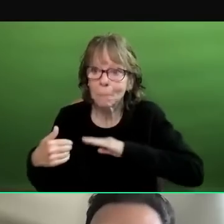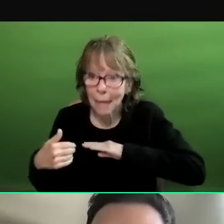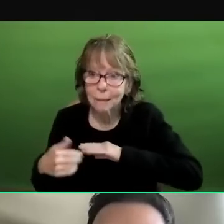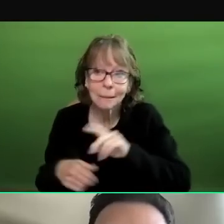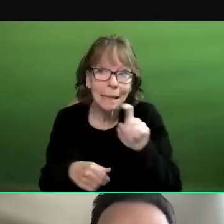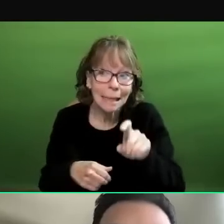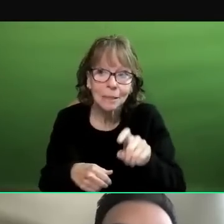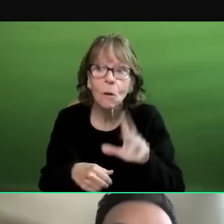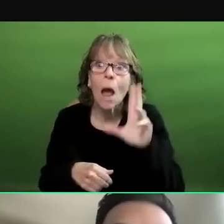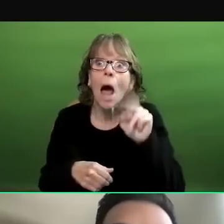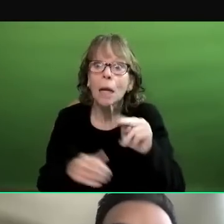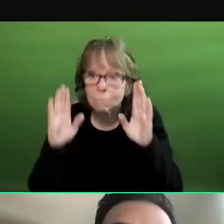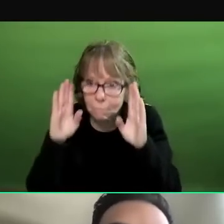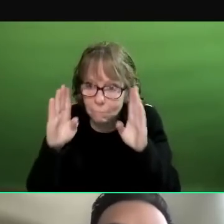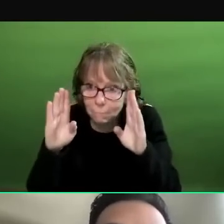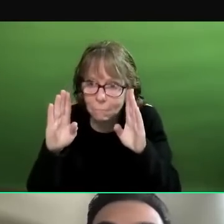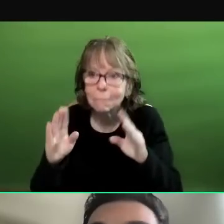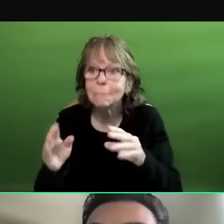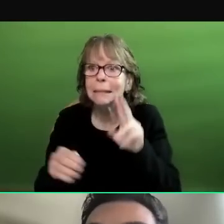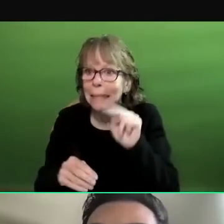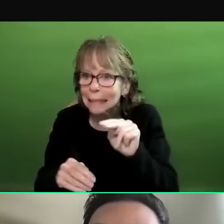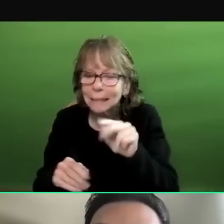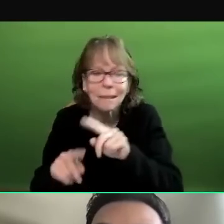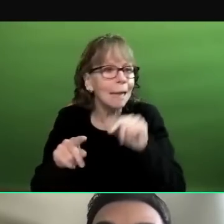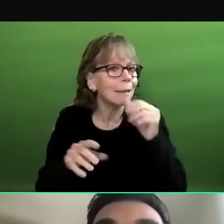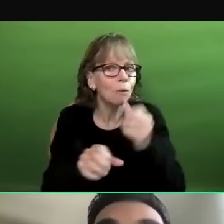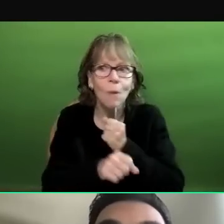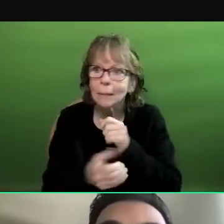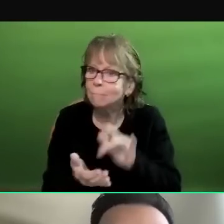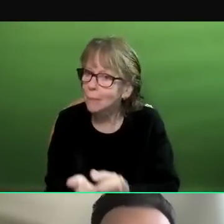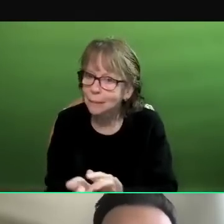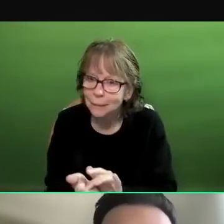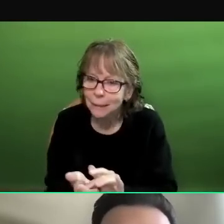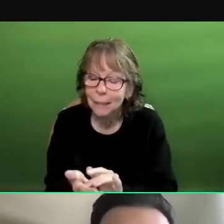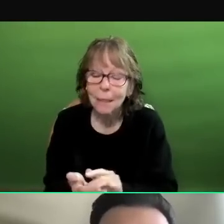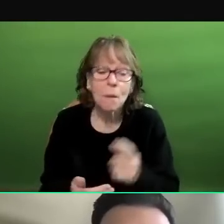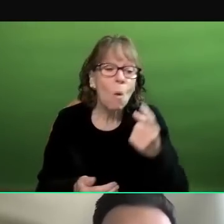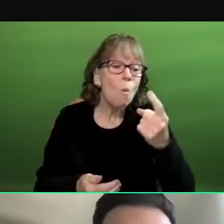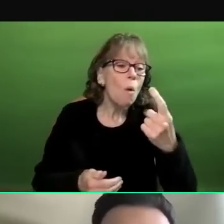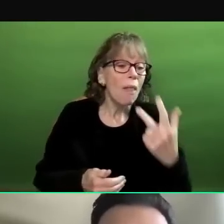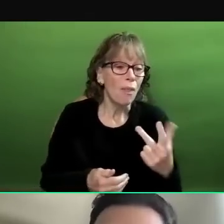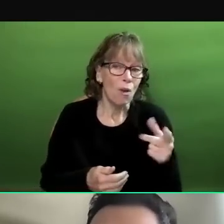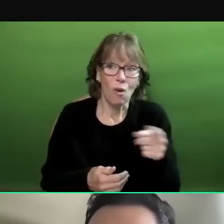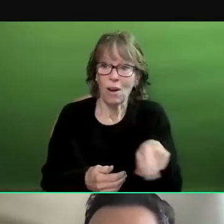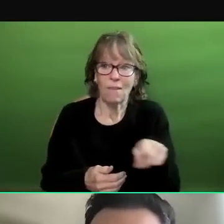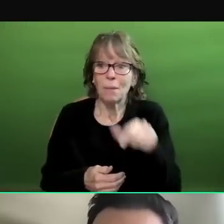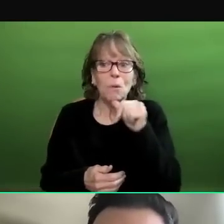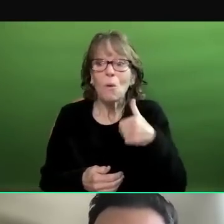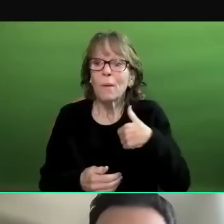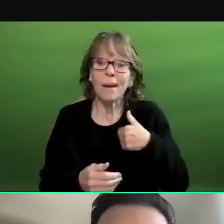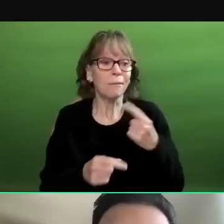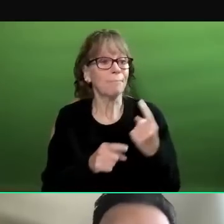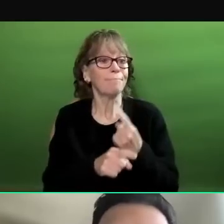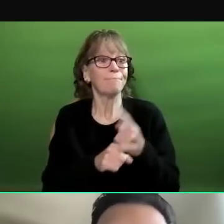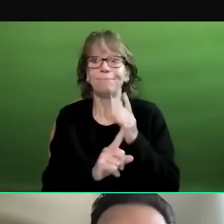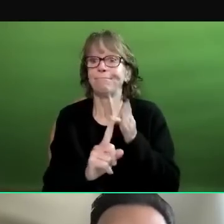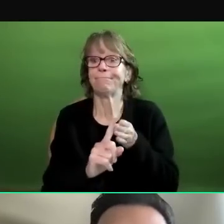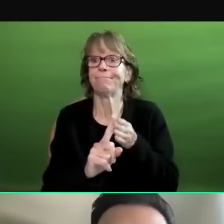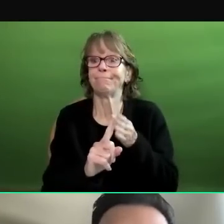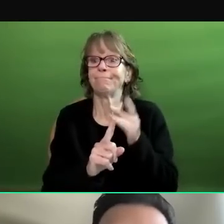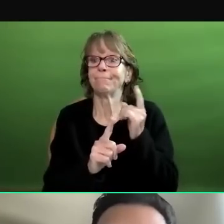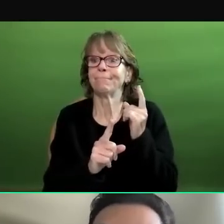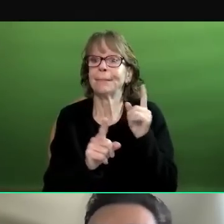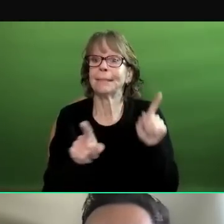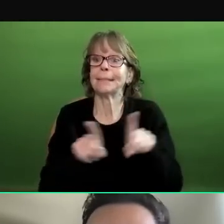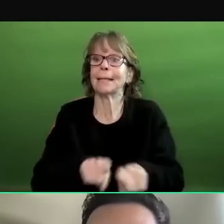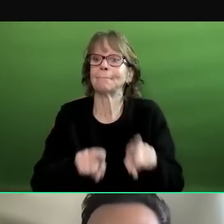adequate medications. Moreover, about a third of those individuals do not have access to a regular healthcare provider, which really brings